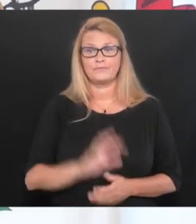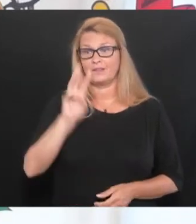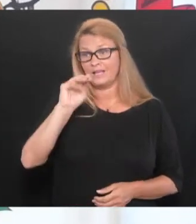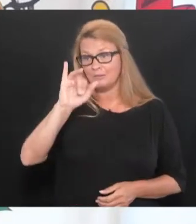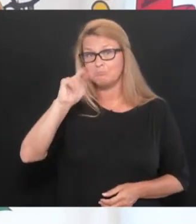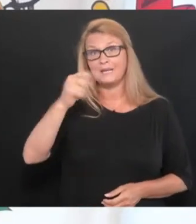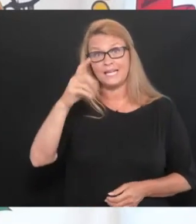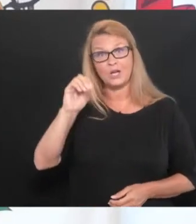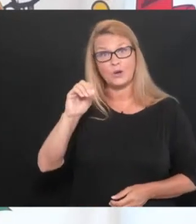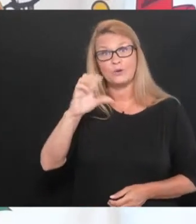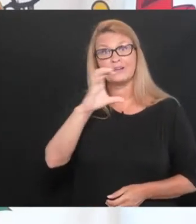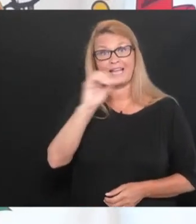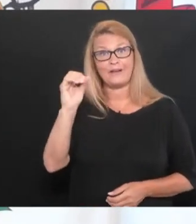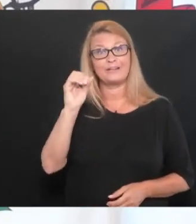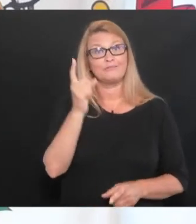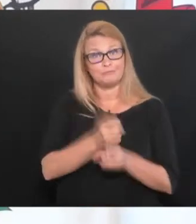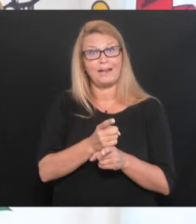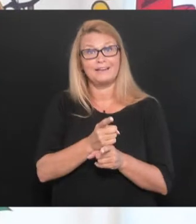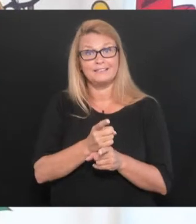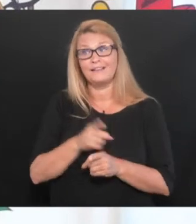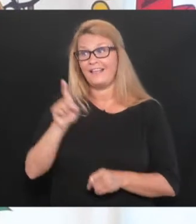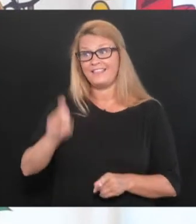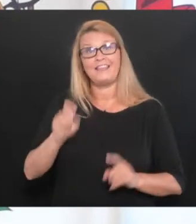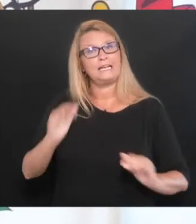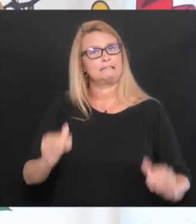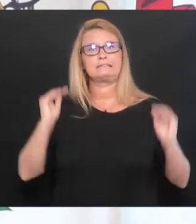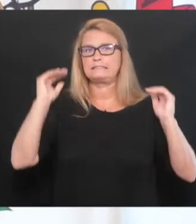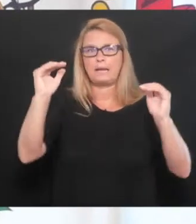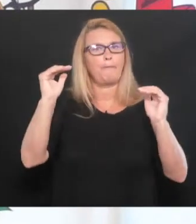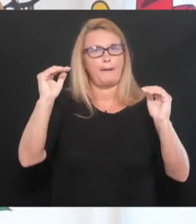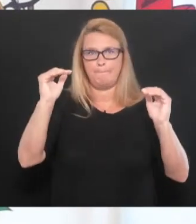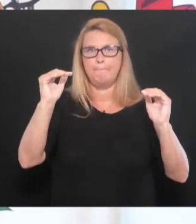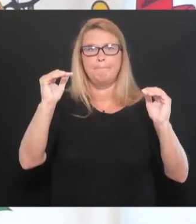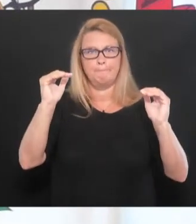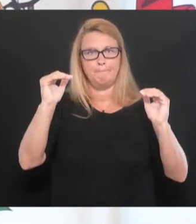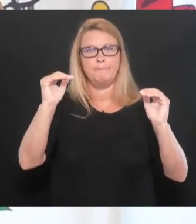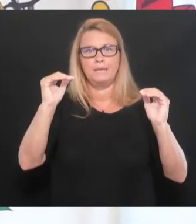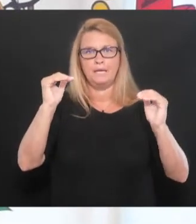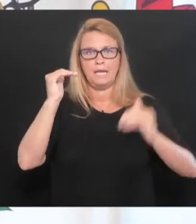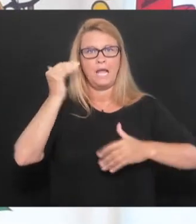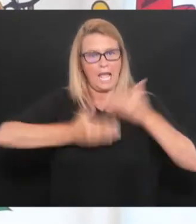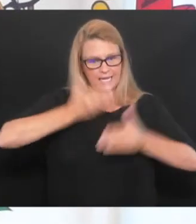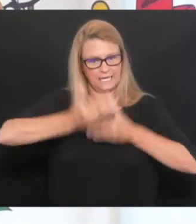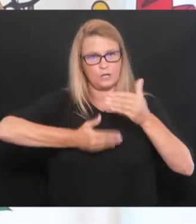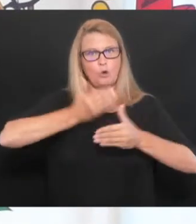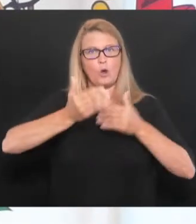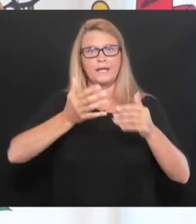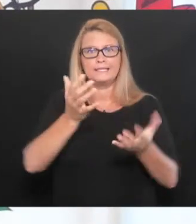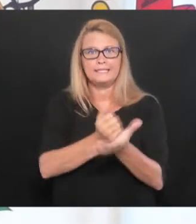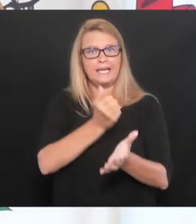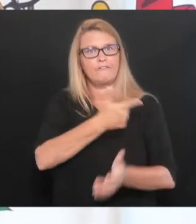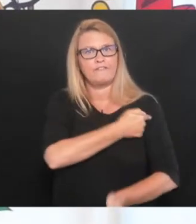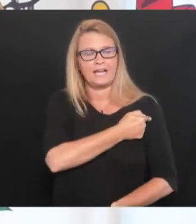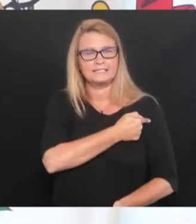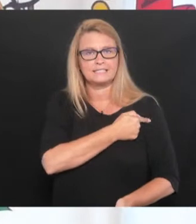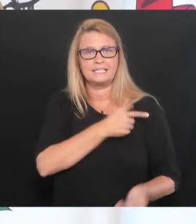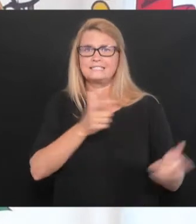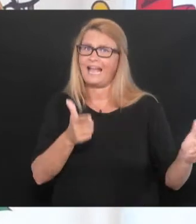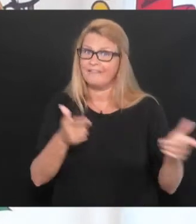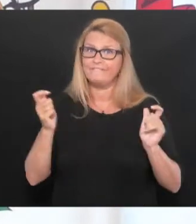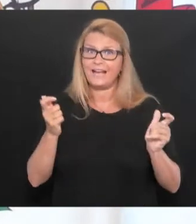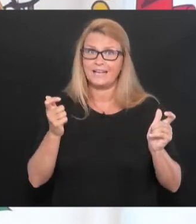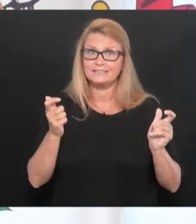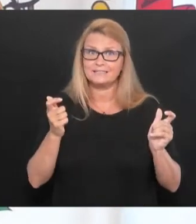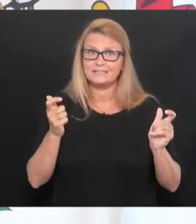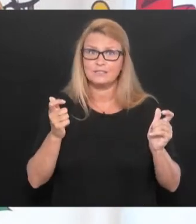County needs to really step up and really get going, and needs to get going awfully fast.